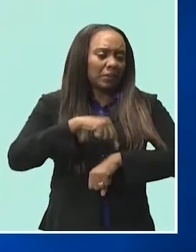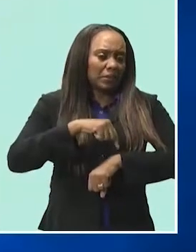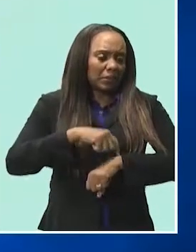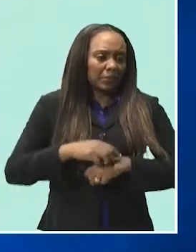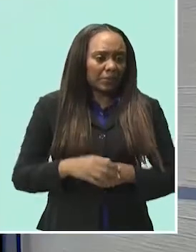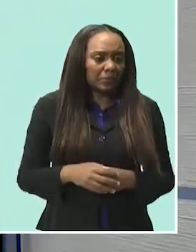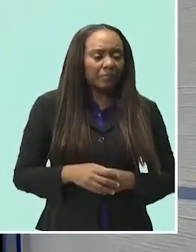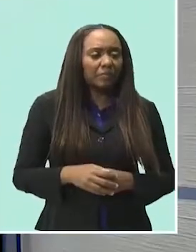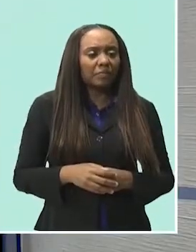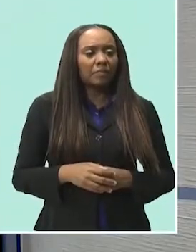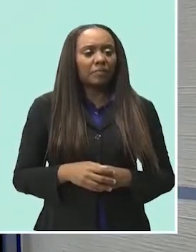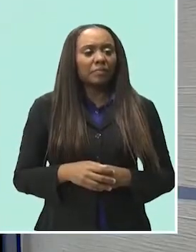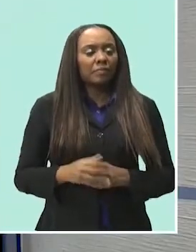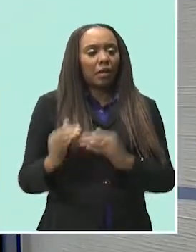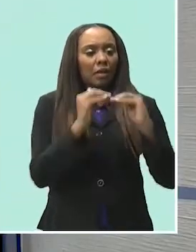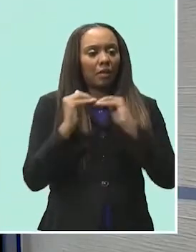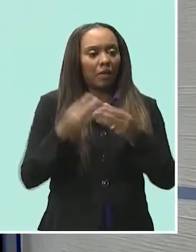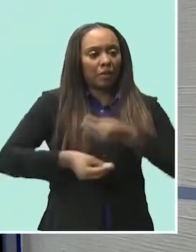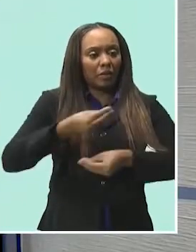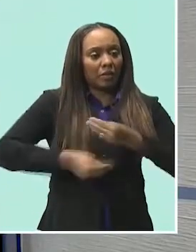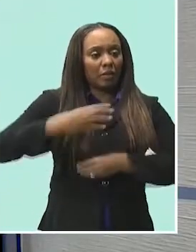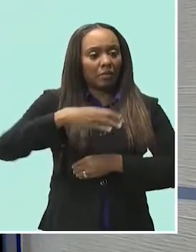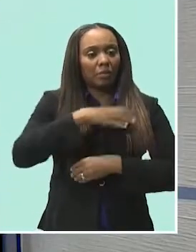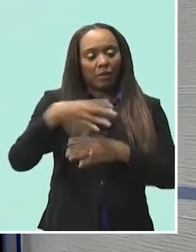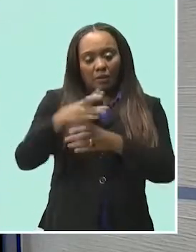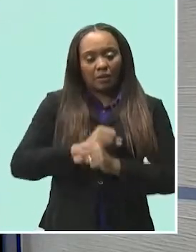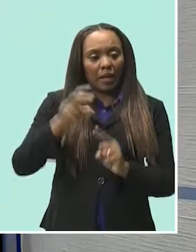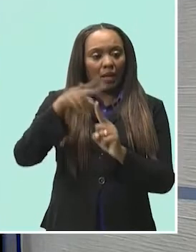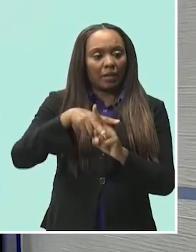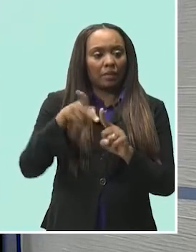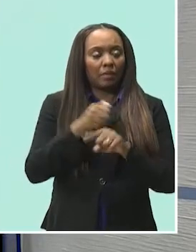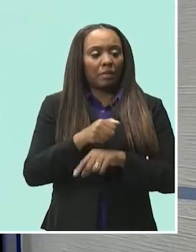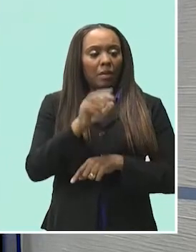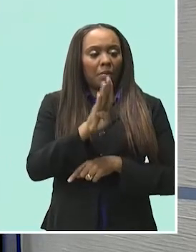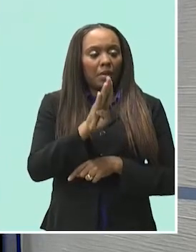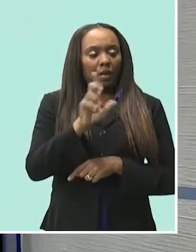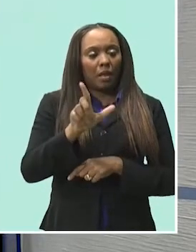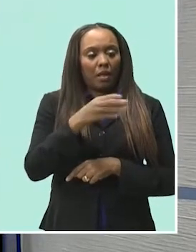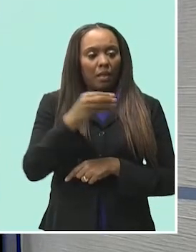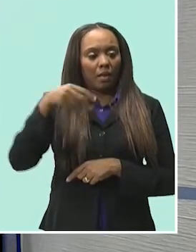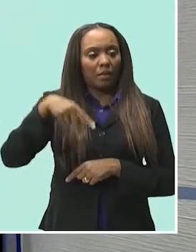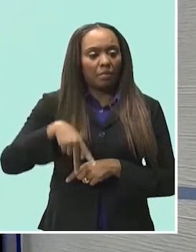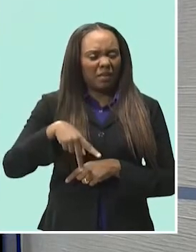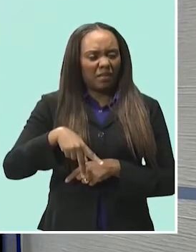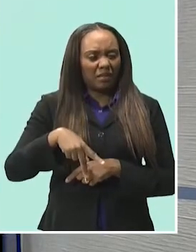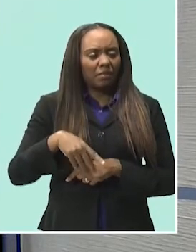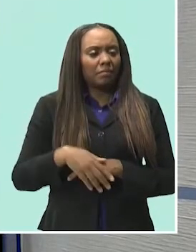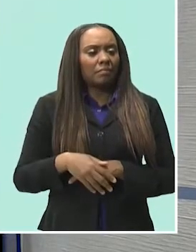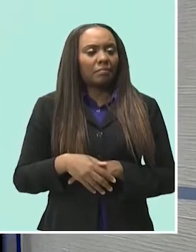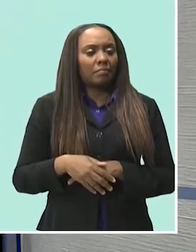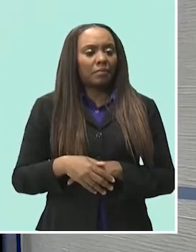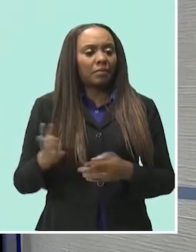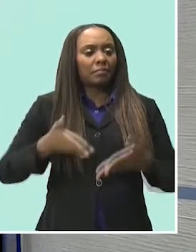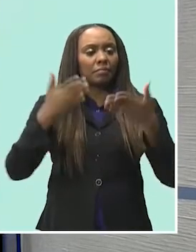times. The Fair Trading Commission has received an application from the Barbados Light and Power Company Limited, or